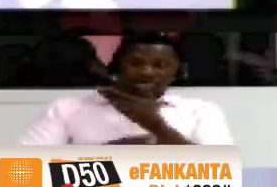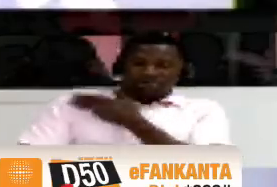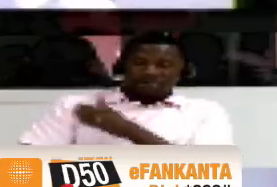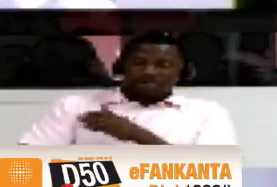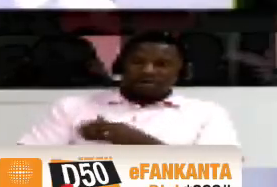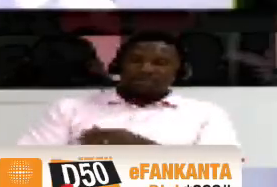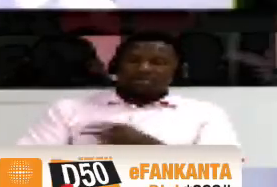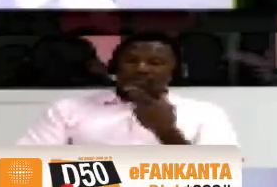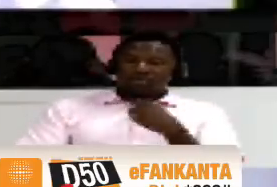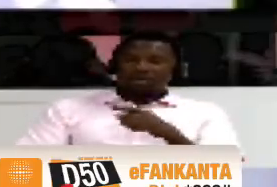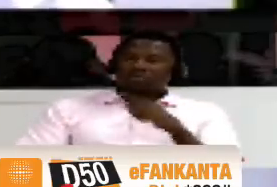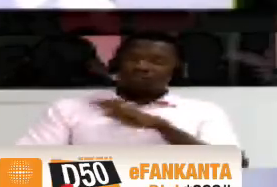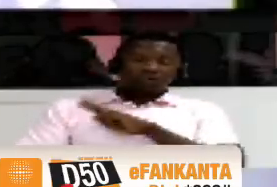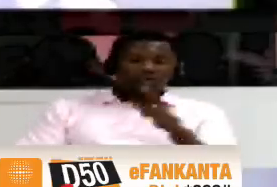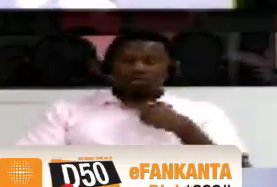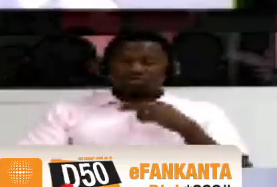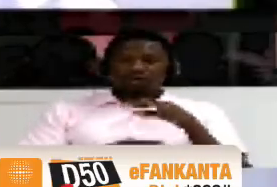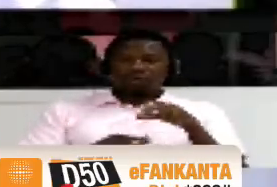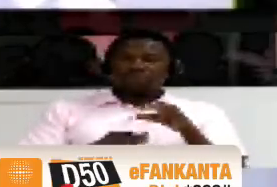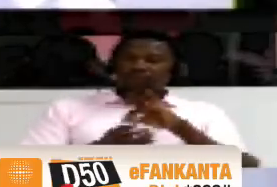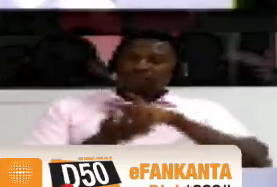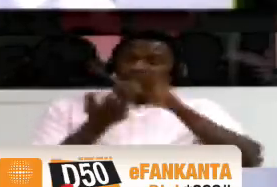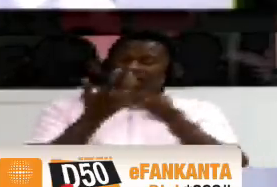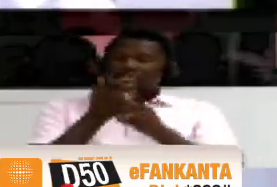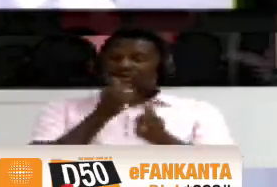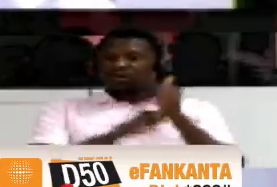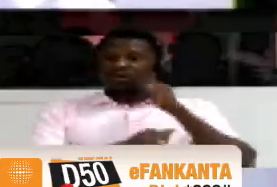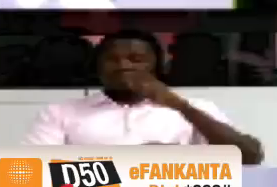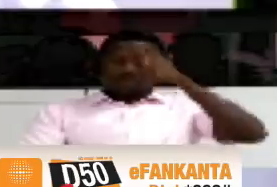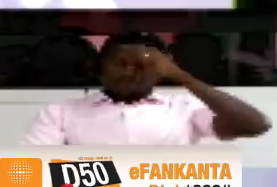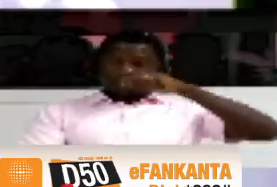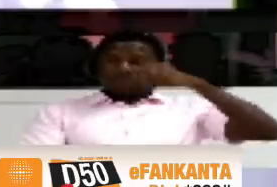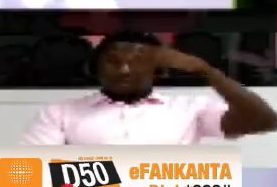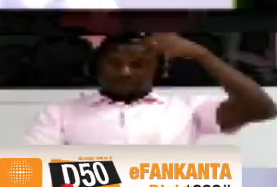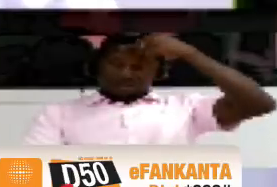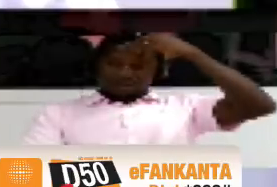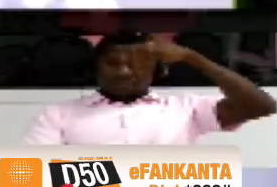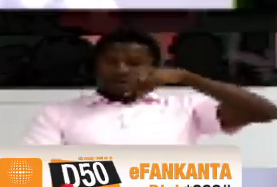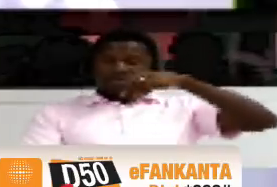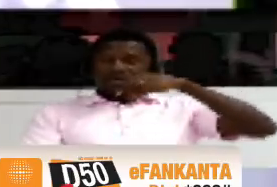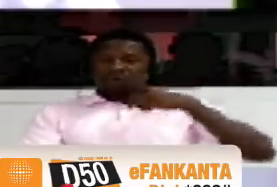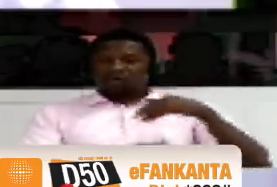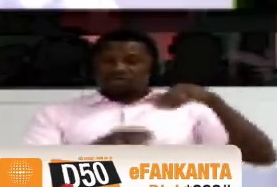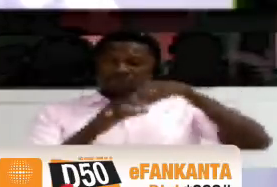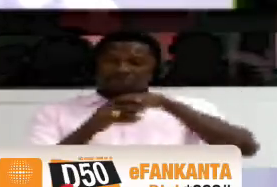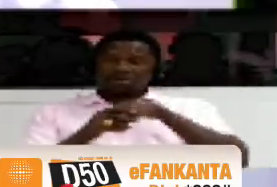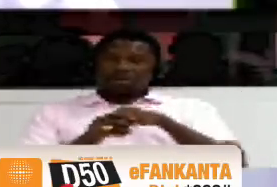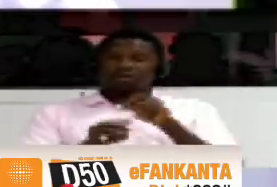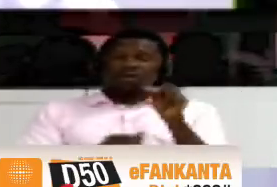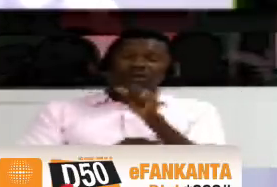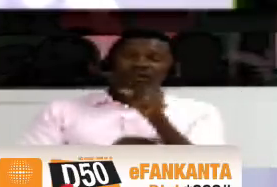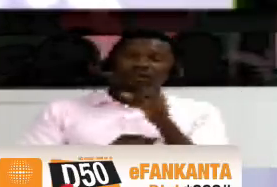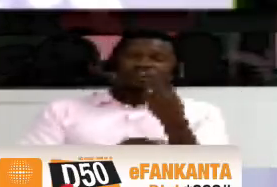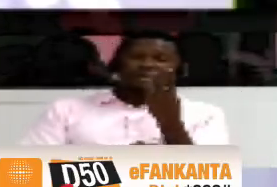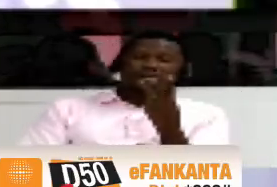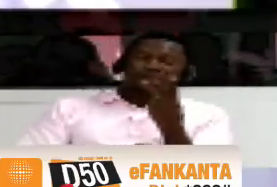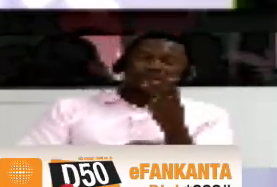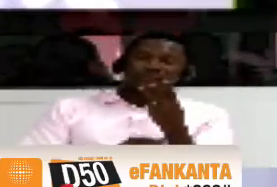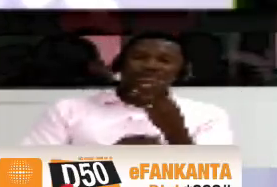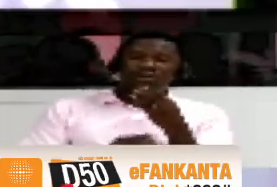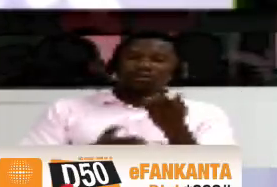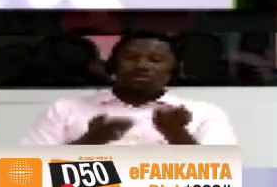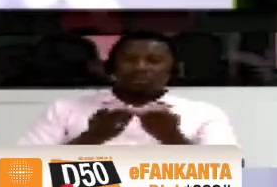was transferred back to police headquarters to join another three student leaders, Aliu Khan, Sienabu